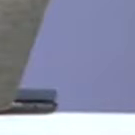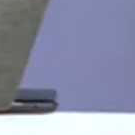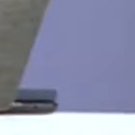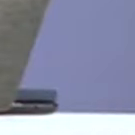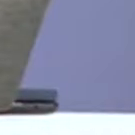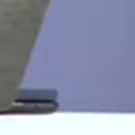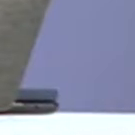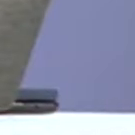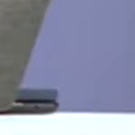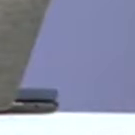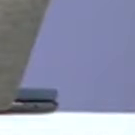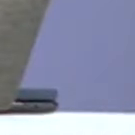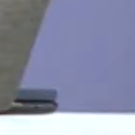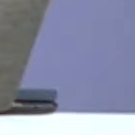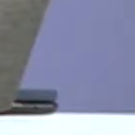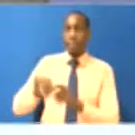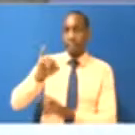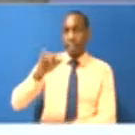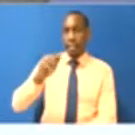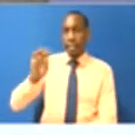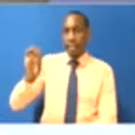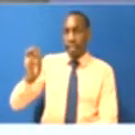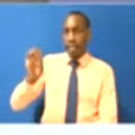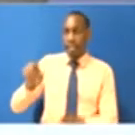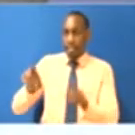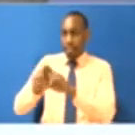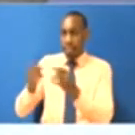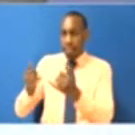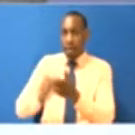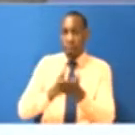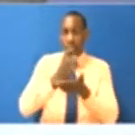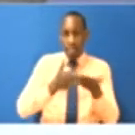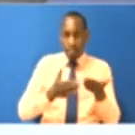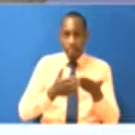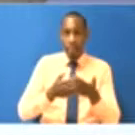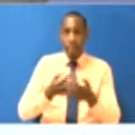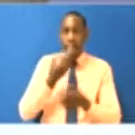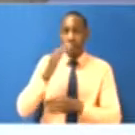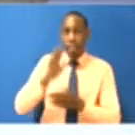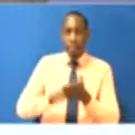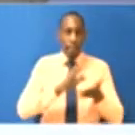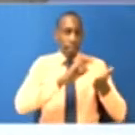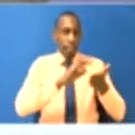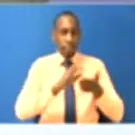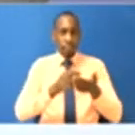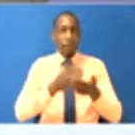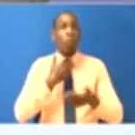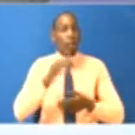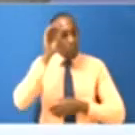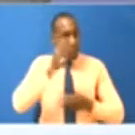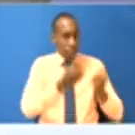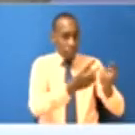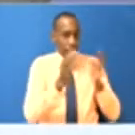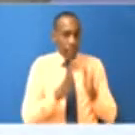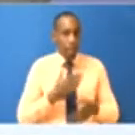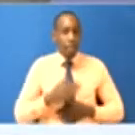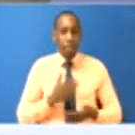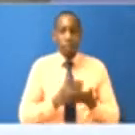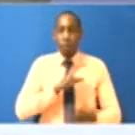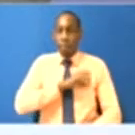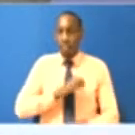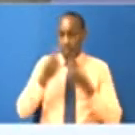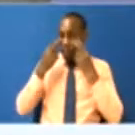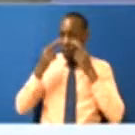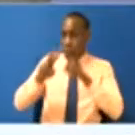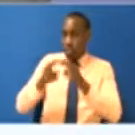sarkarja and of course polycap igade as well that's some of the feedback i'll be looking for from my panelists who've been patiently and keenly